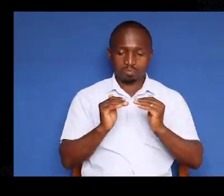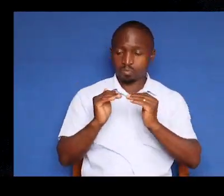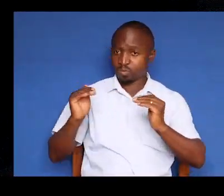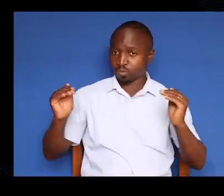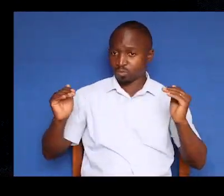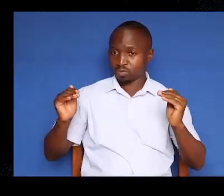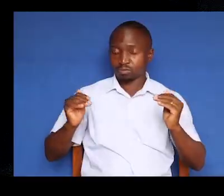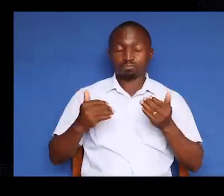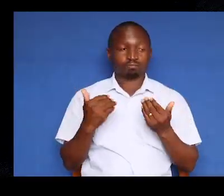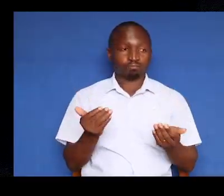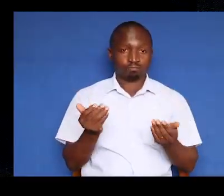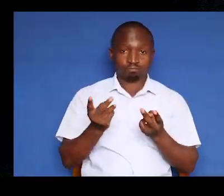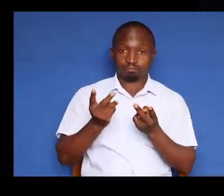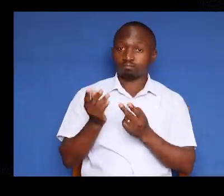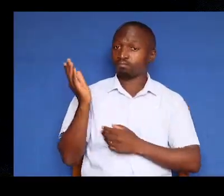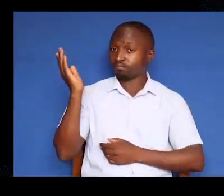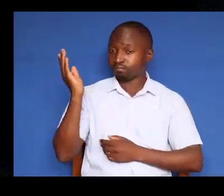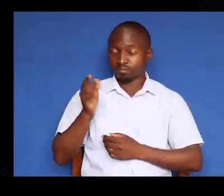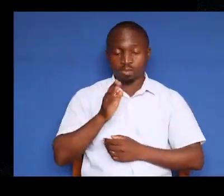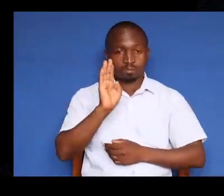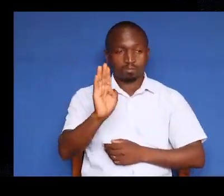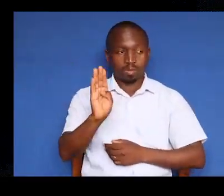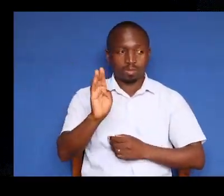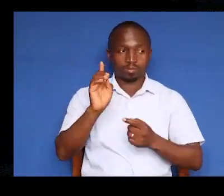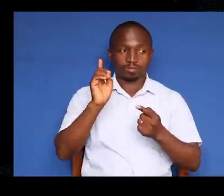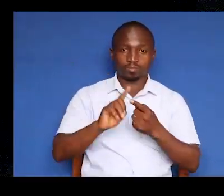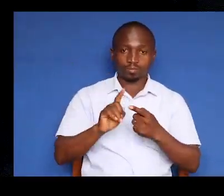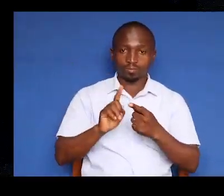tax system according to our solution. B is